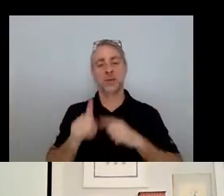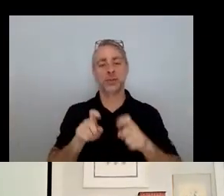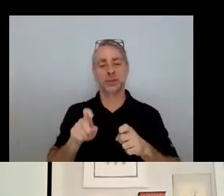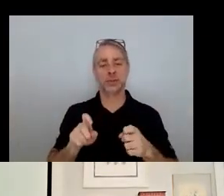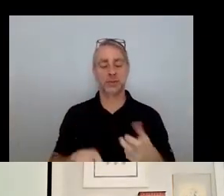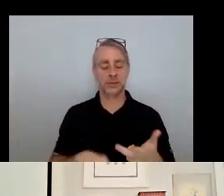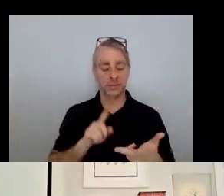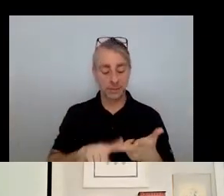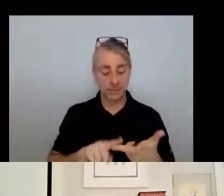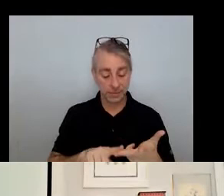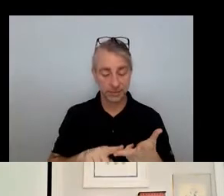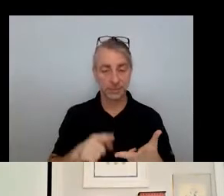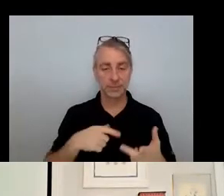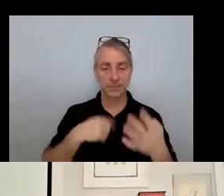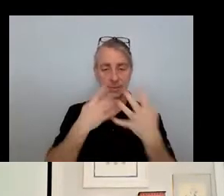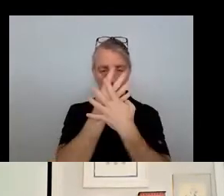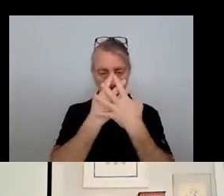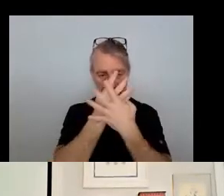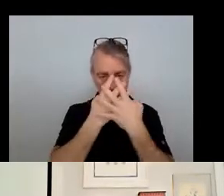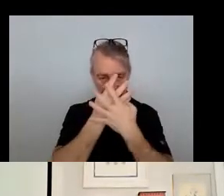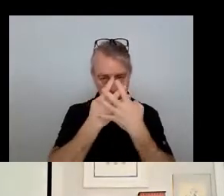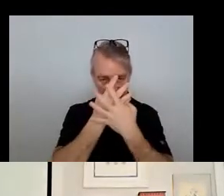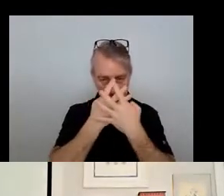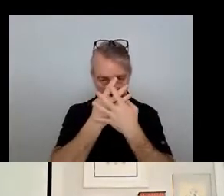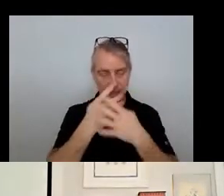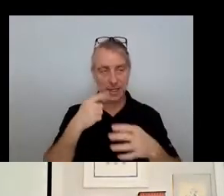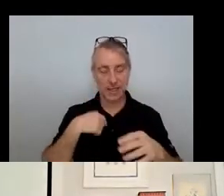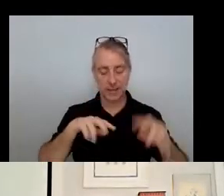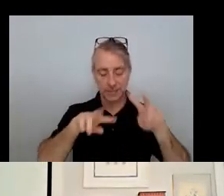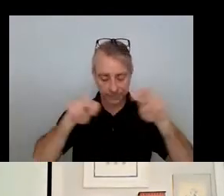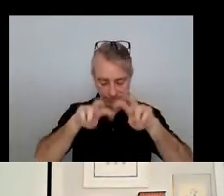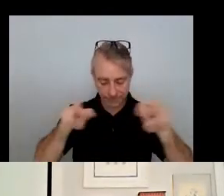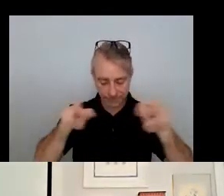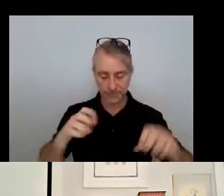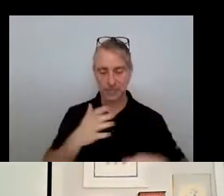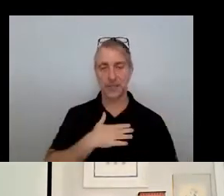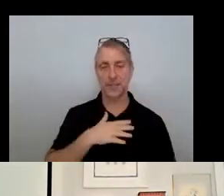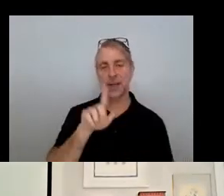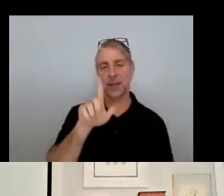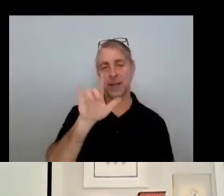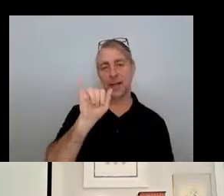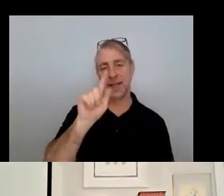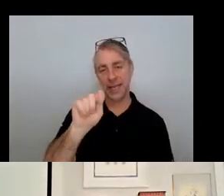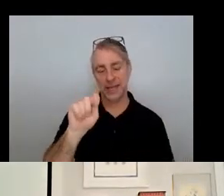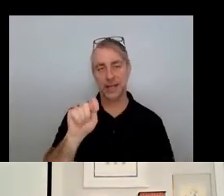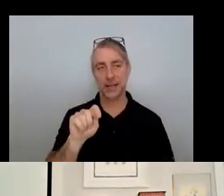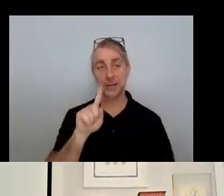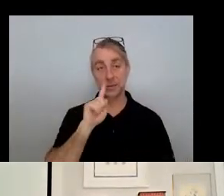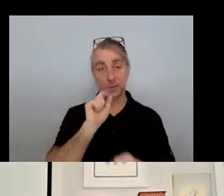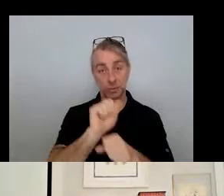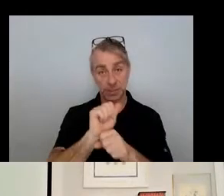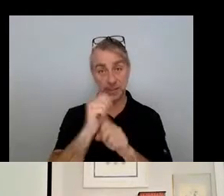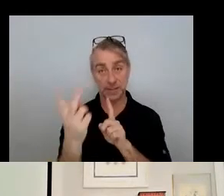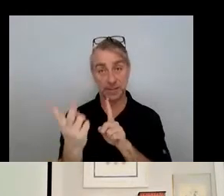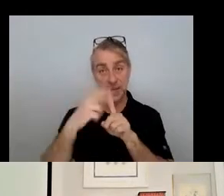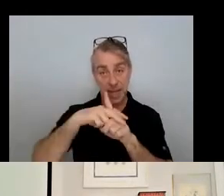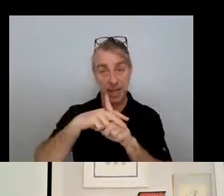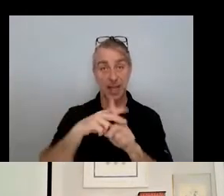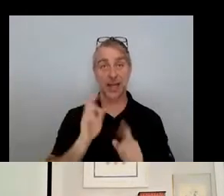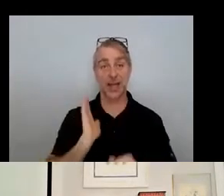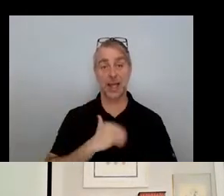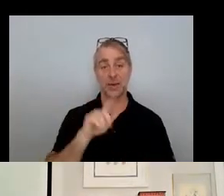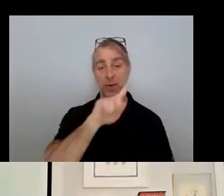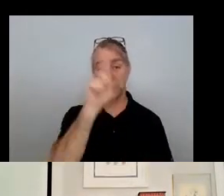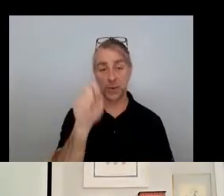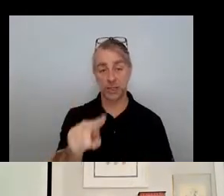need to look through our literature search to find the studies that are in fact relevant for our particular question. The